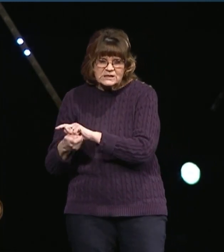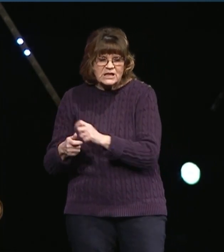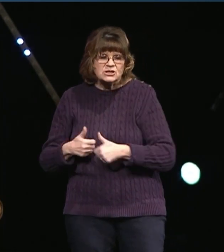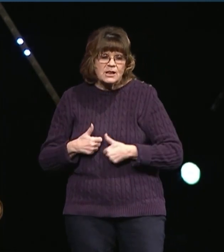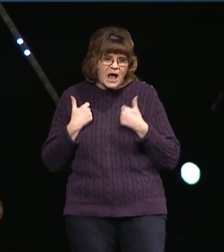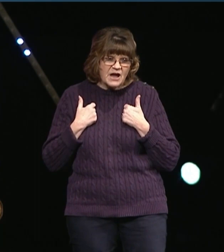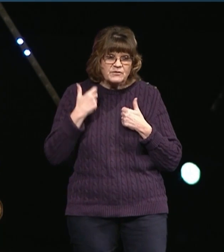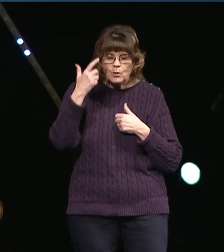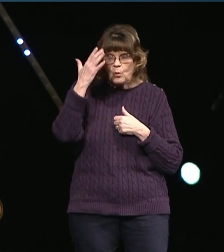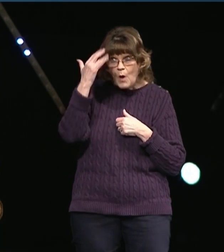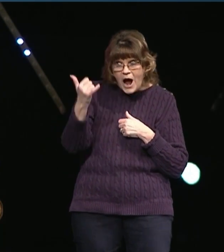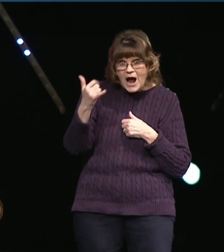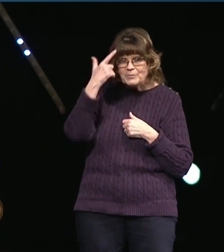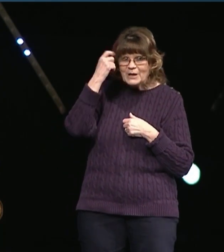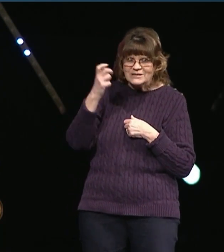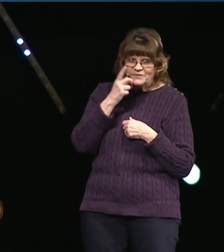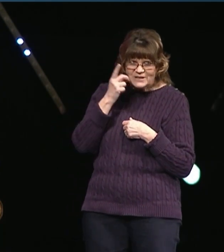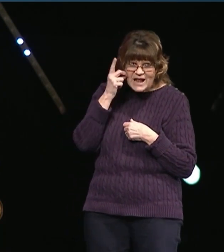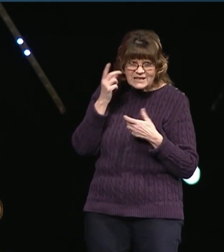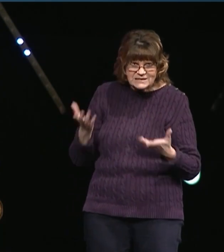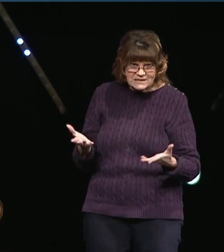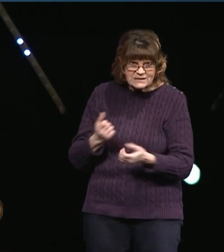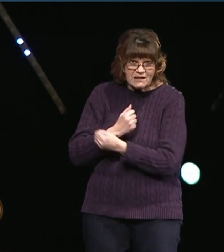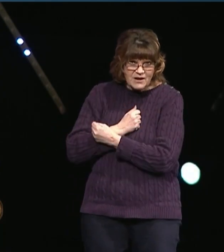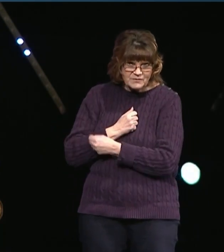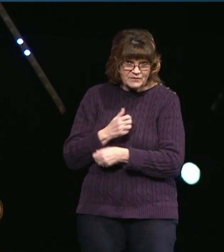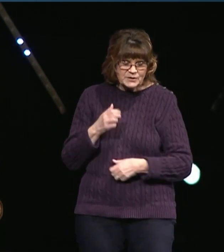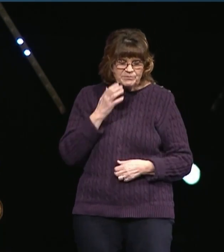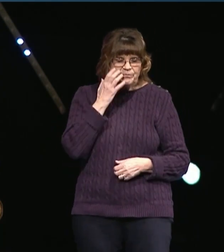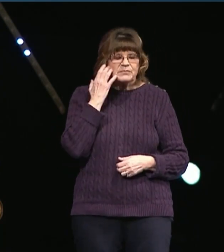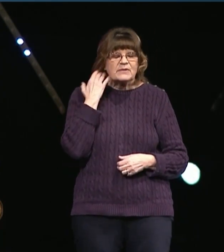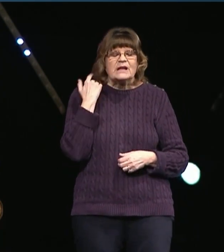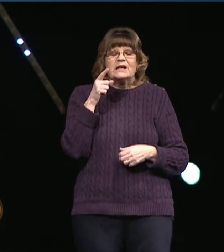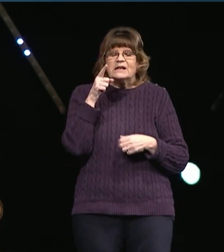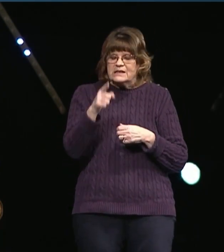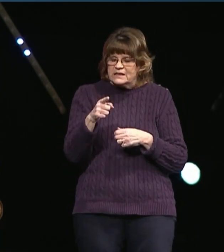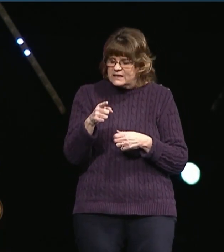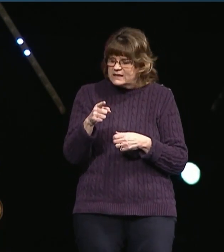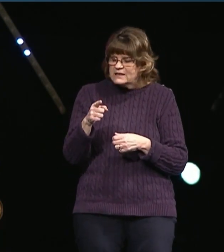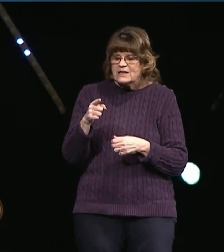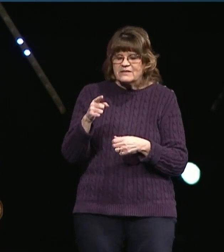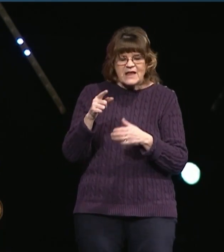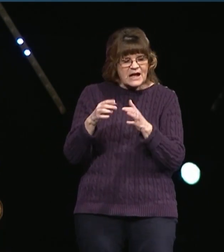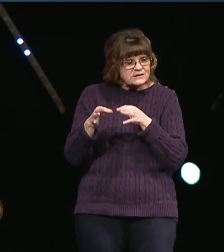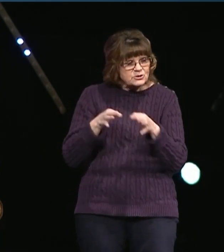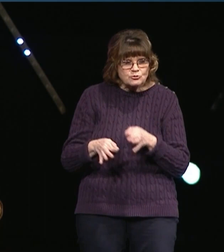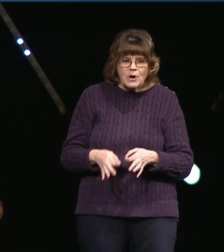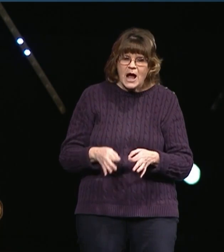I'm one of those lives that's been changed and impacted by the life of Dennis.